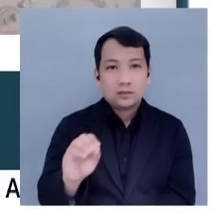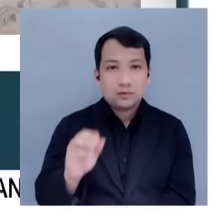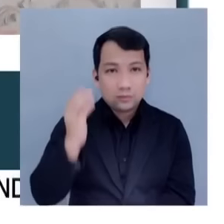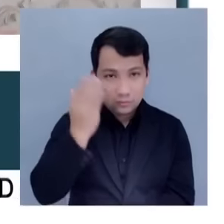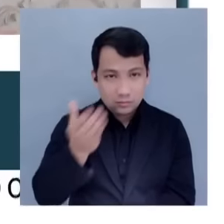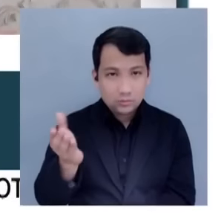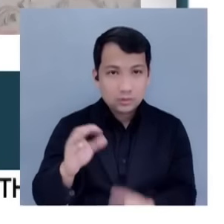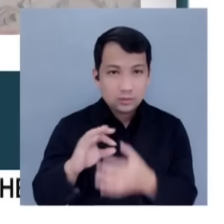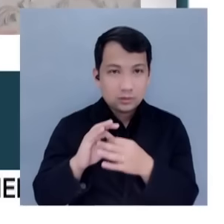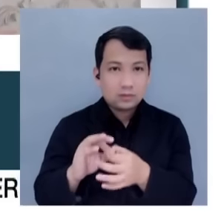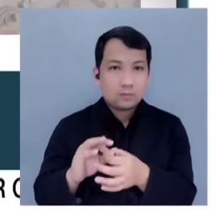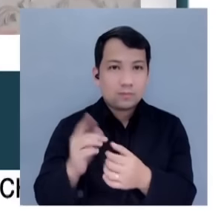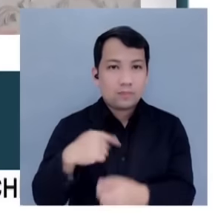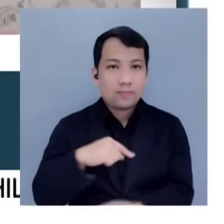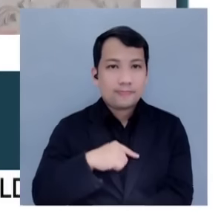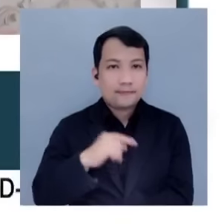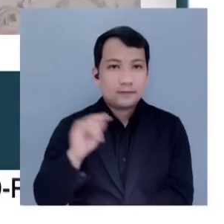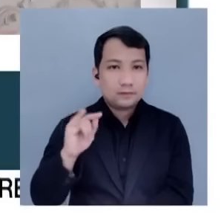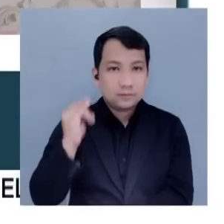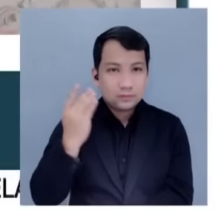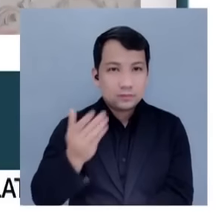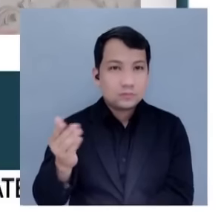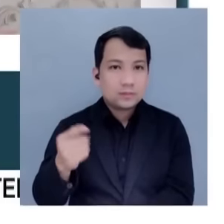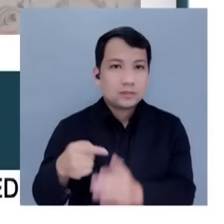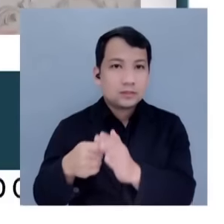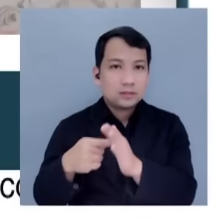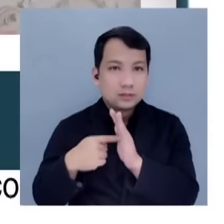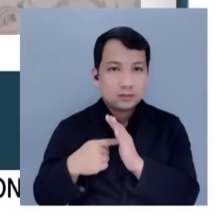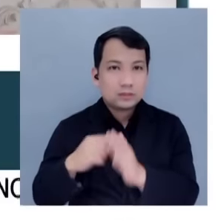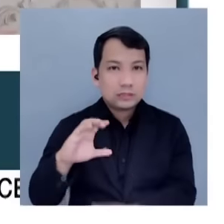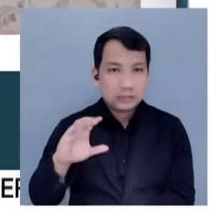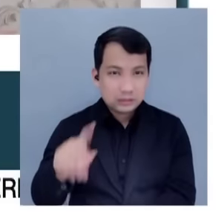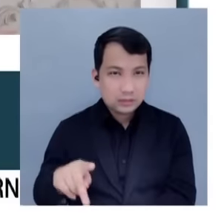because every YouTube channel requires cell phone